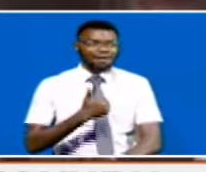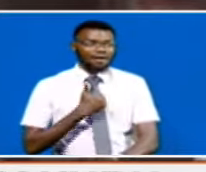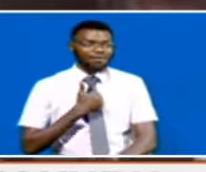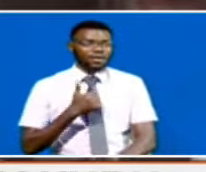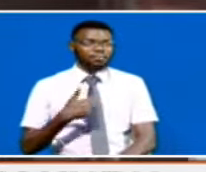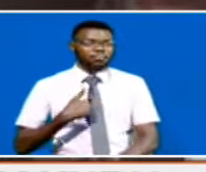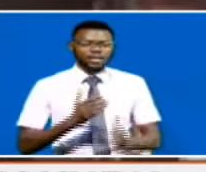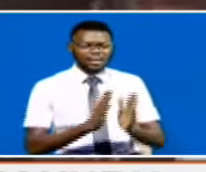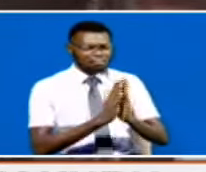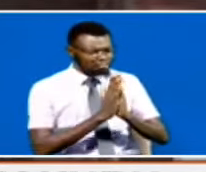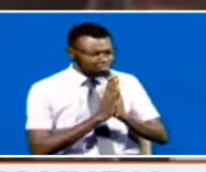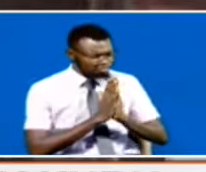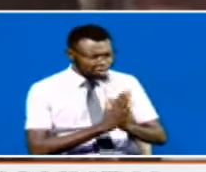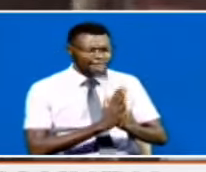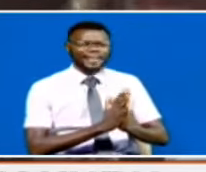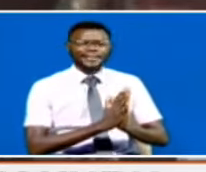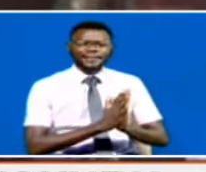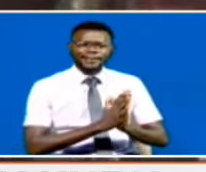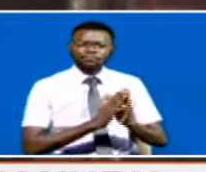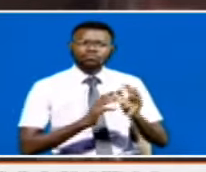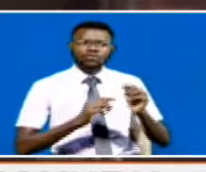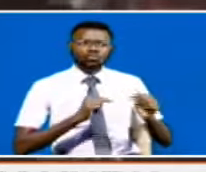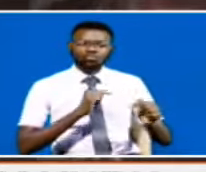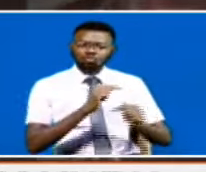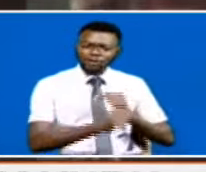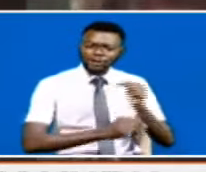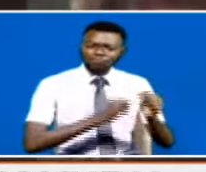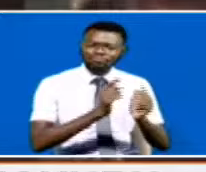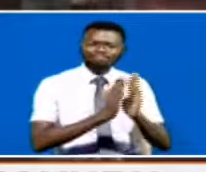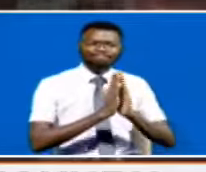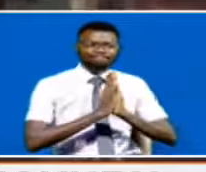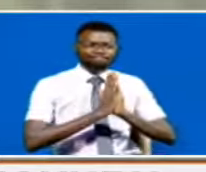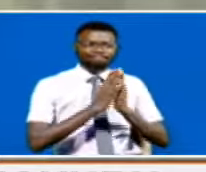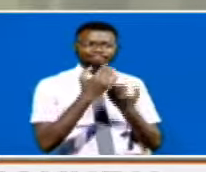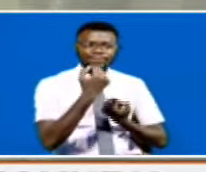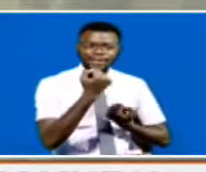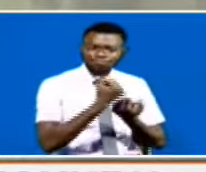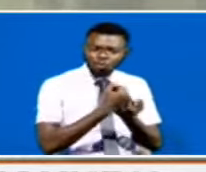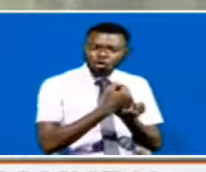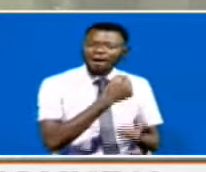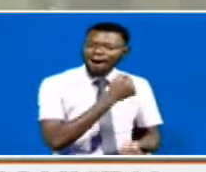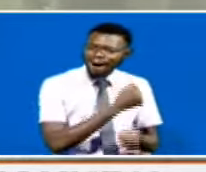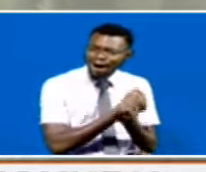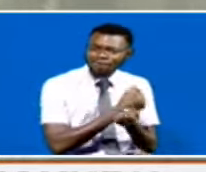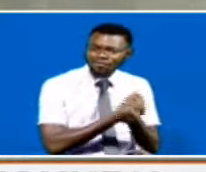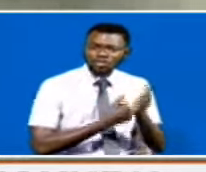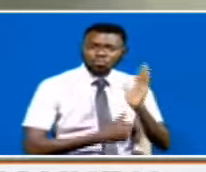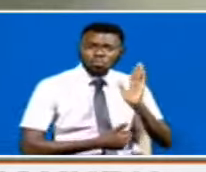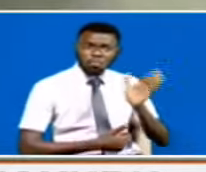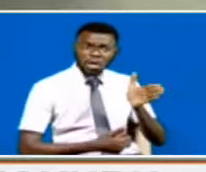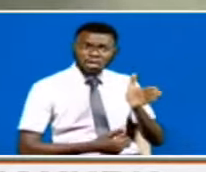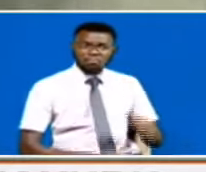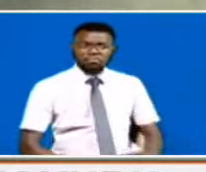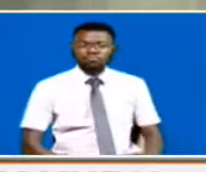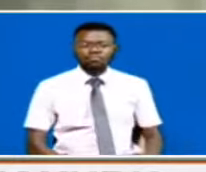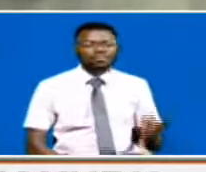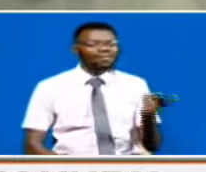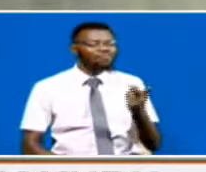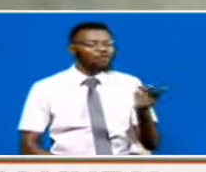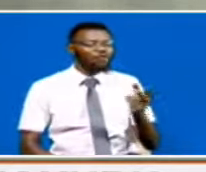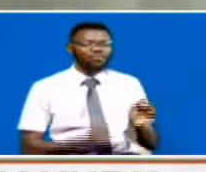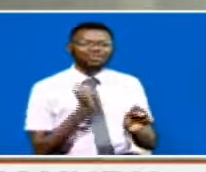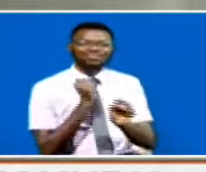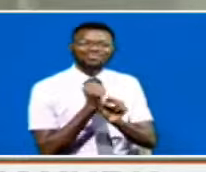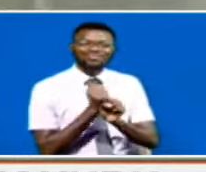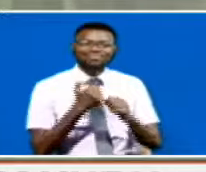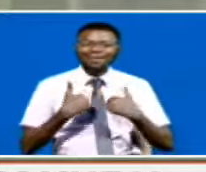sitaacha kuwaombea. Nitawa support through my prayers. Advice. The two at the moment do not have a job to sustain them